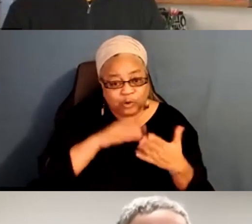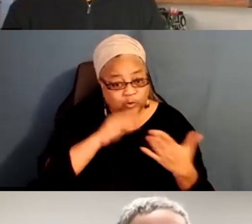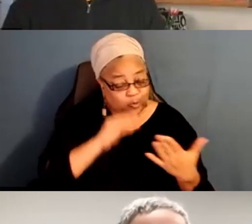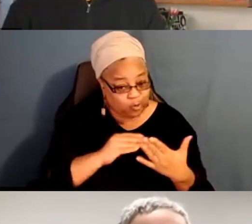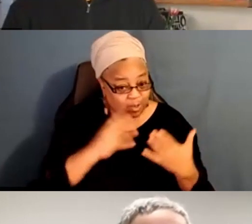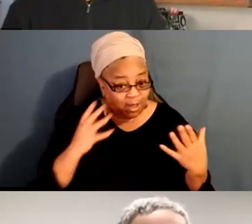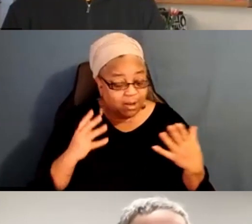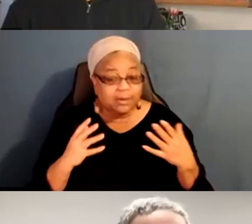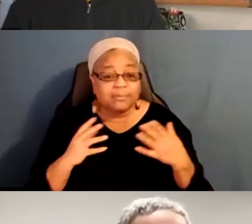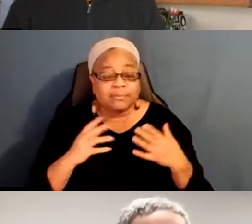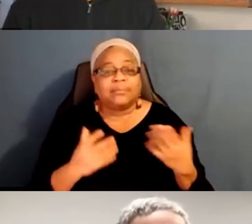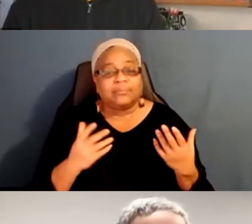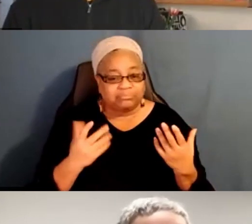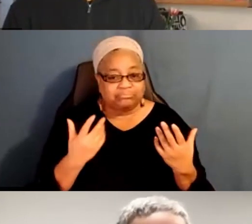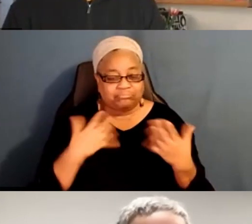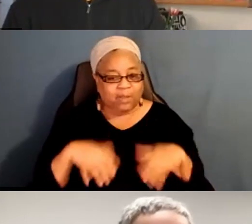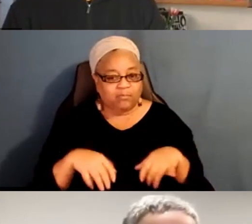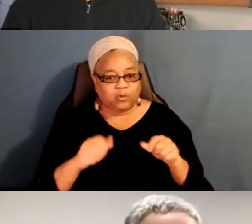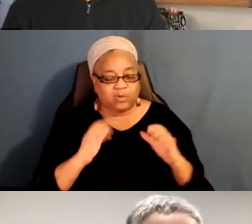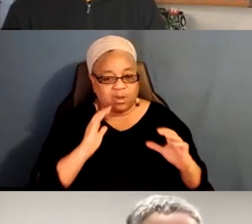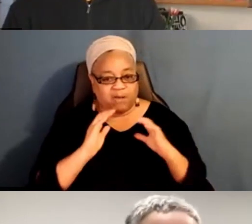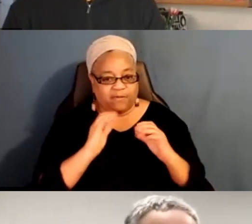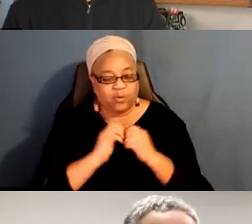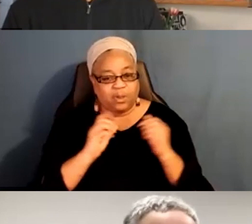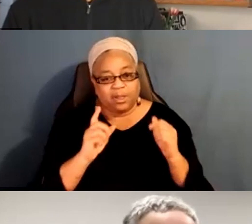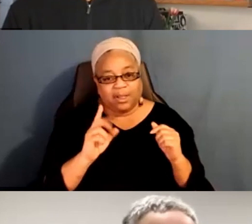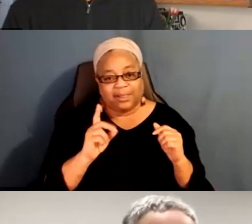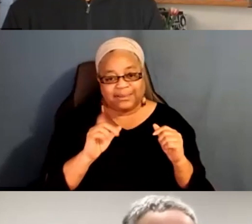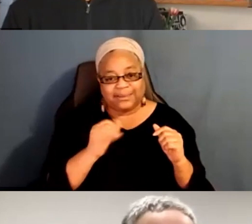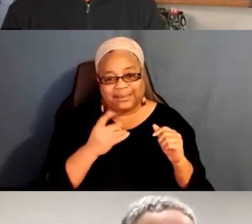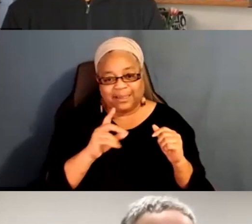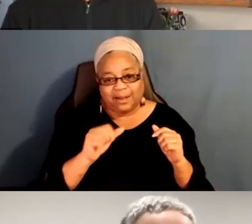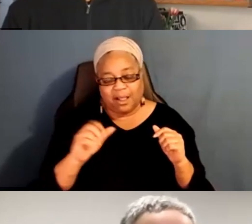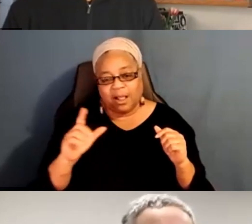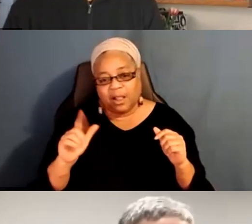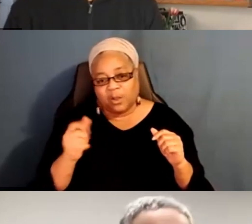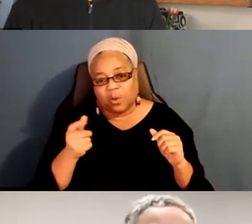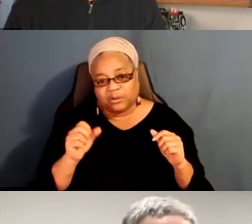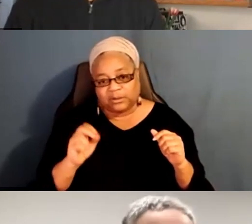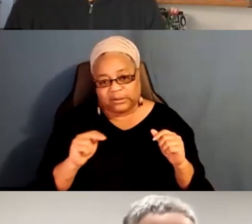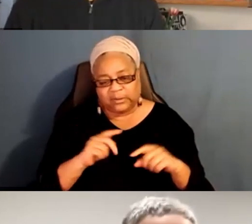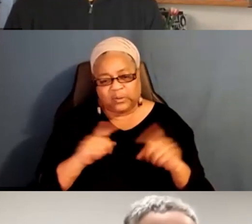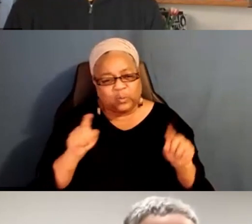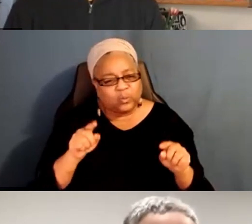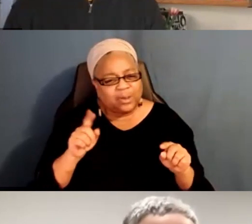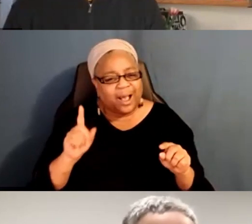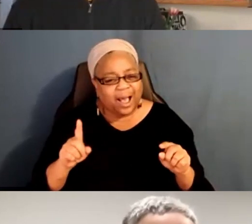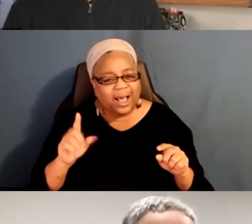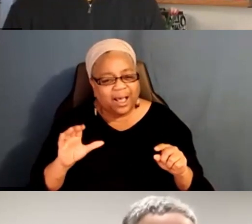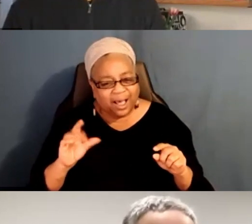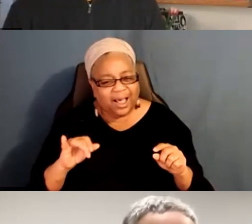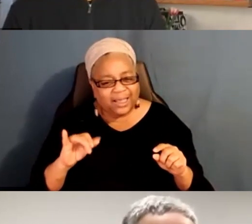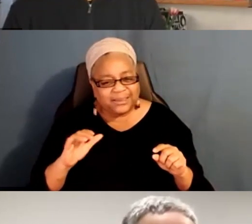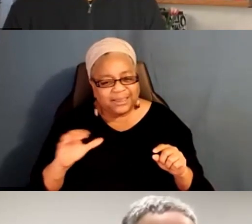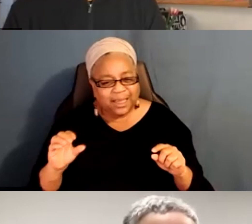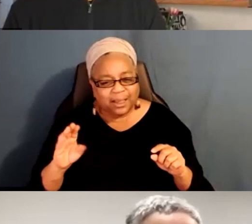was in I did a conversation with Deana Lawson at ICA Boston, where I actually asked the